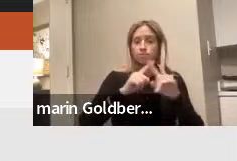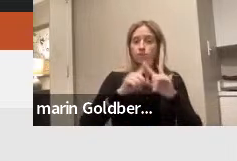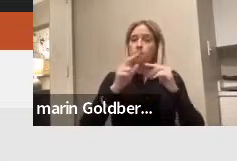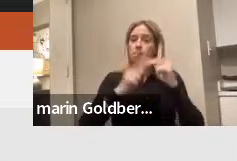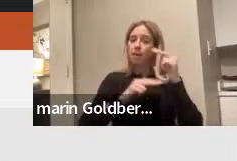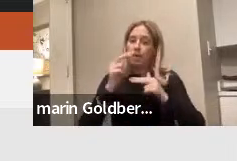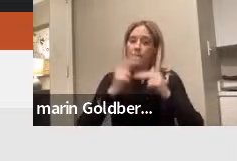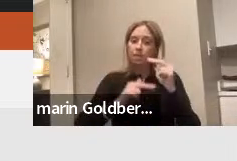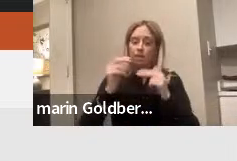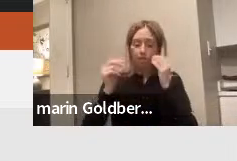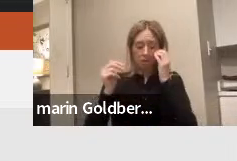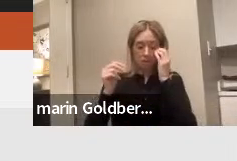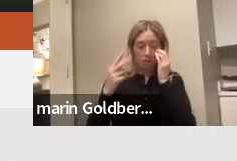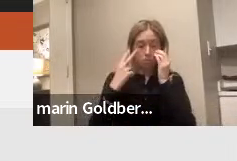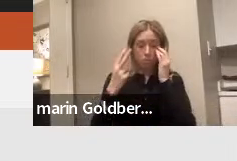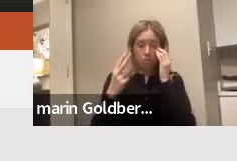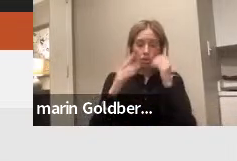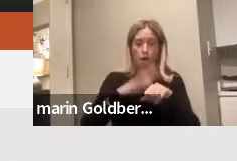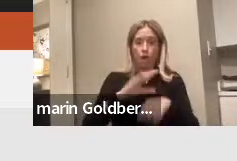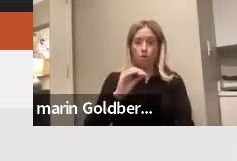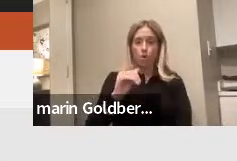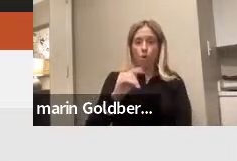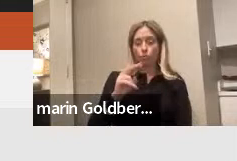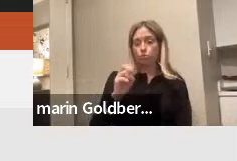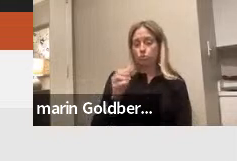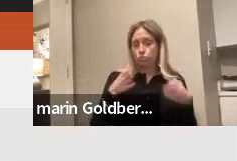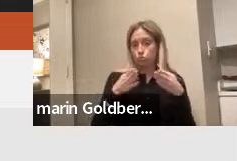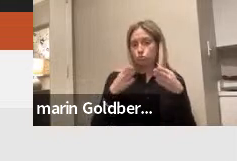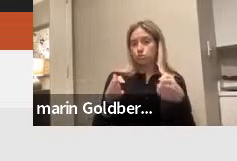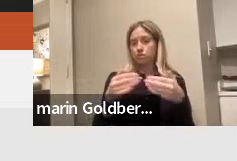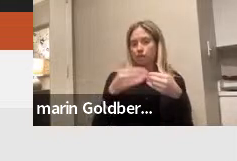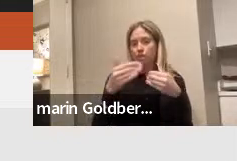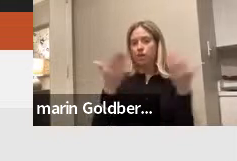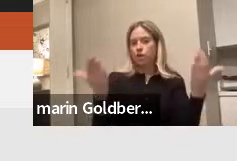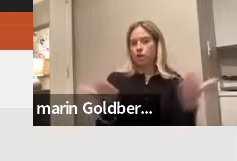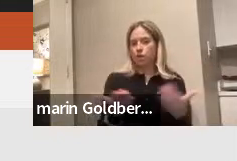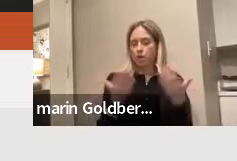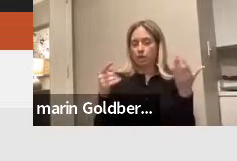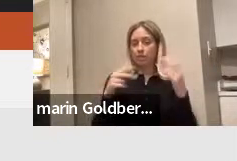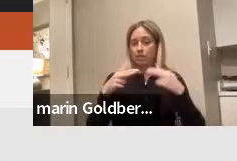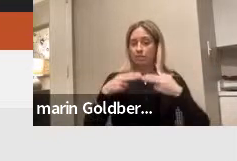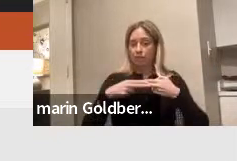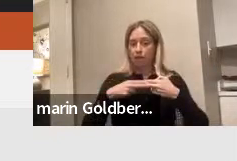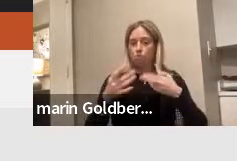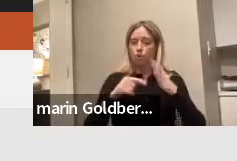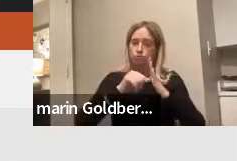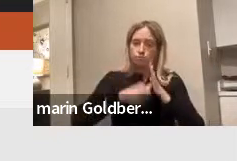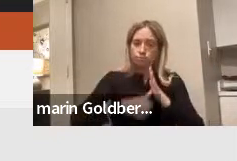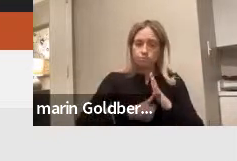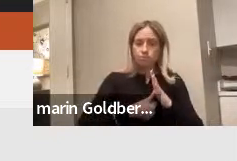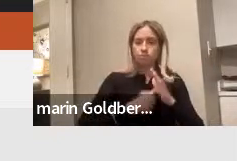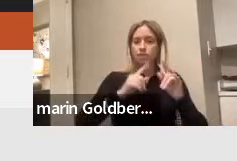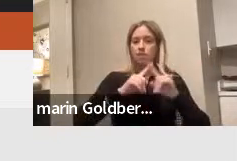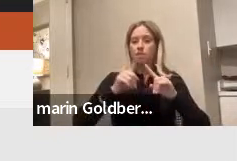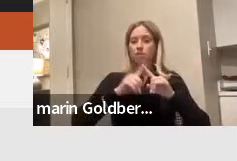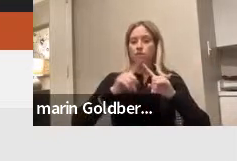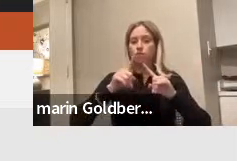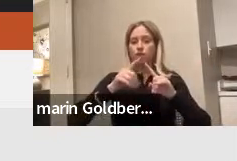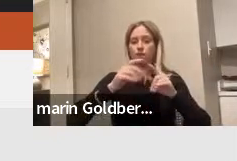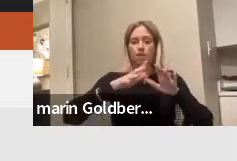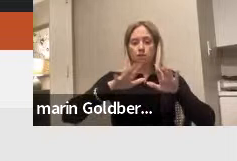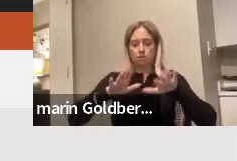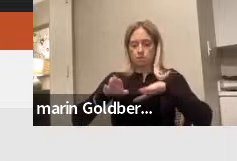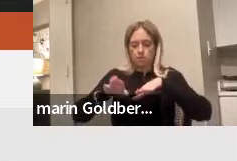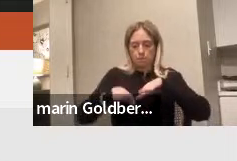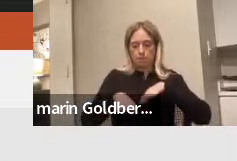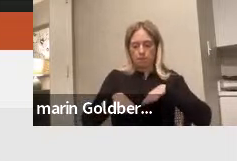see along Oak Street. And then here on this slide, just want to highlight the different building setbacks that